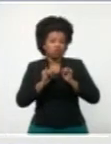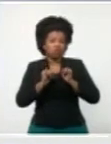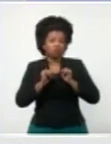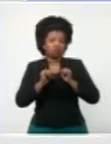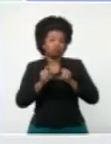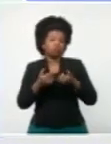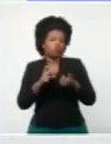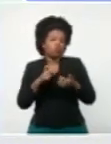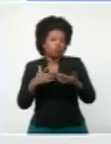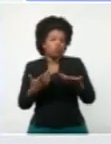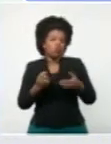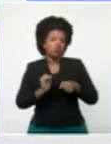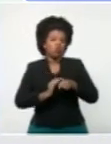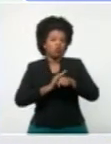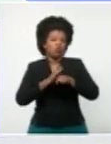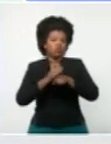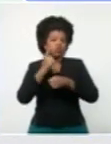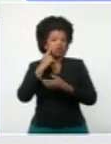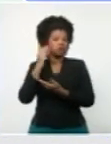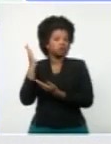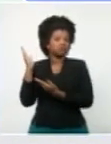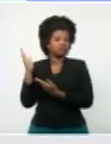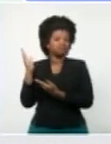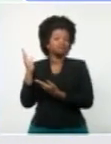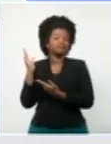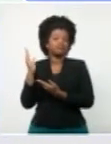There it is. Thank you very much.